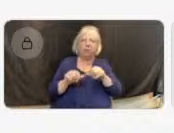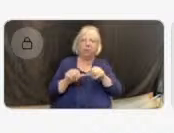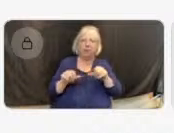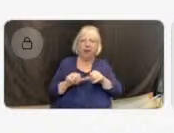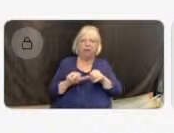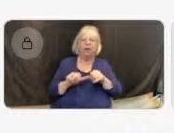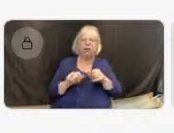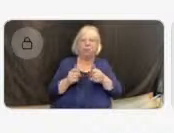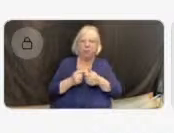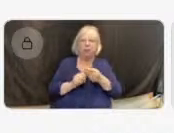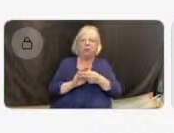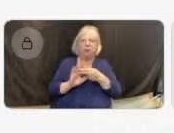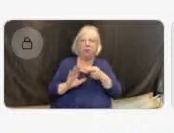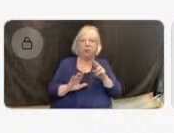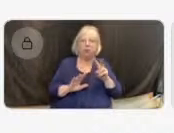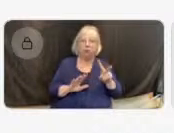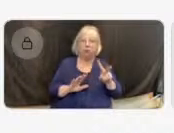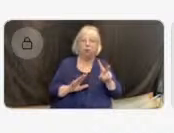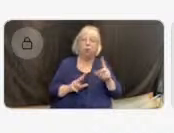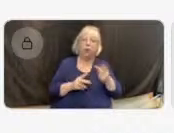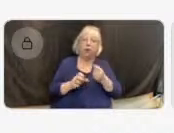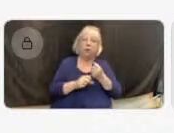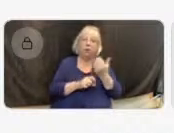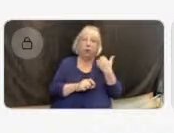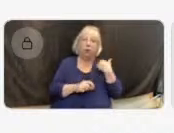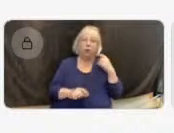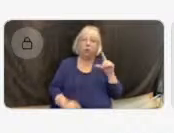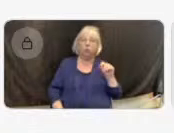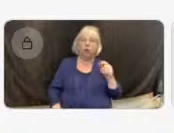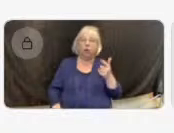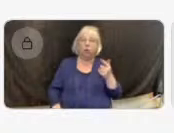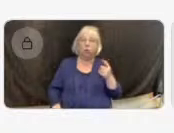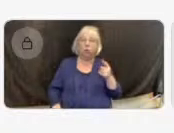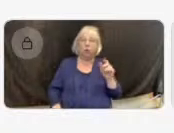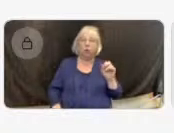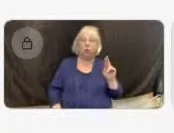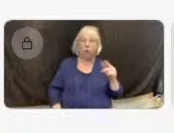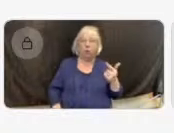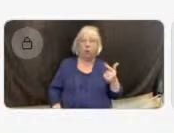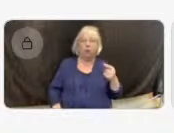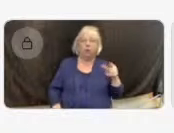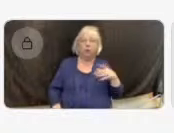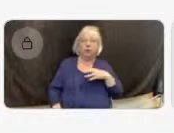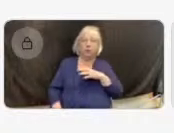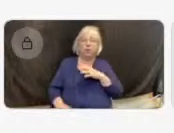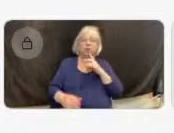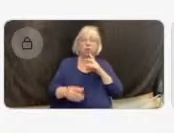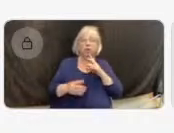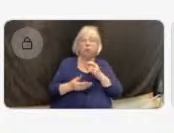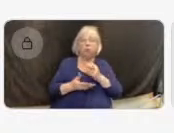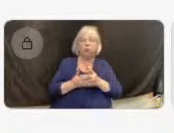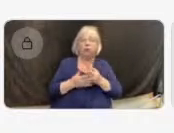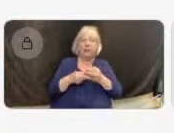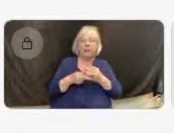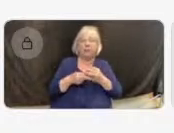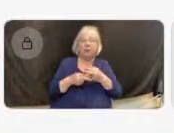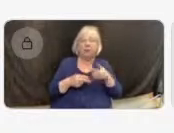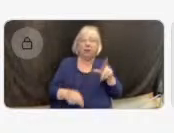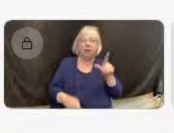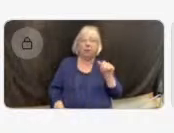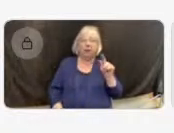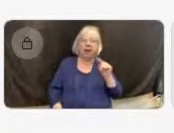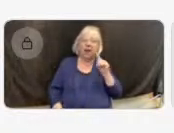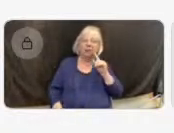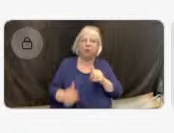A year ago, in August of 2021, this commission approved a preliminary plat for the majority, the